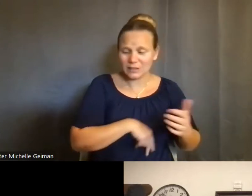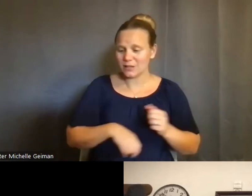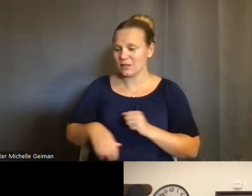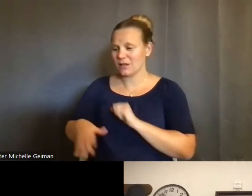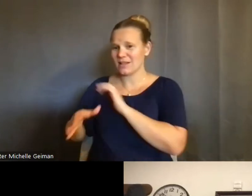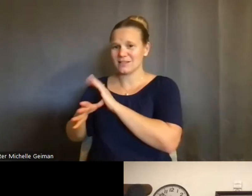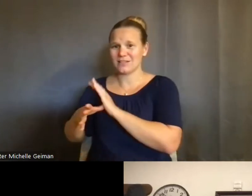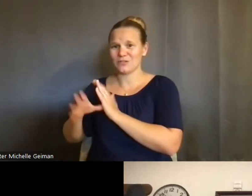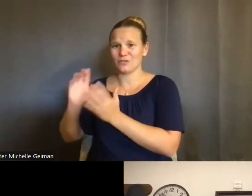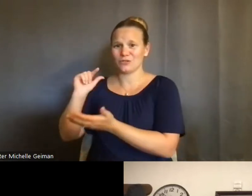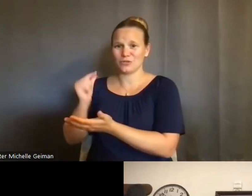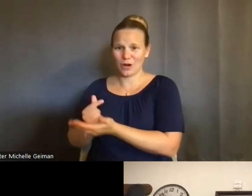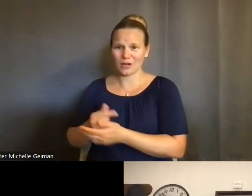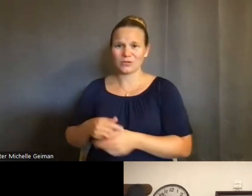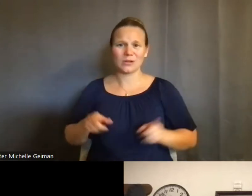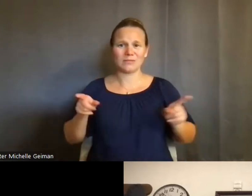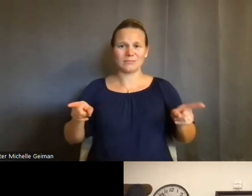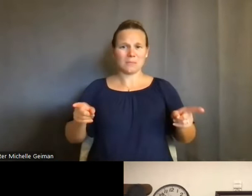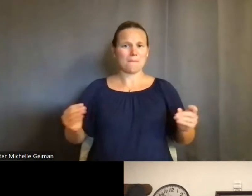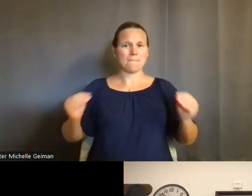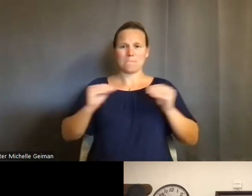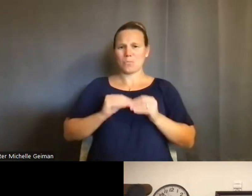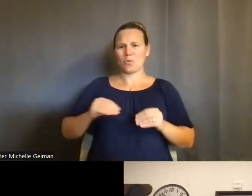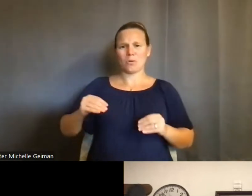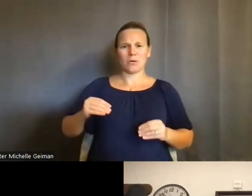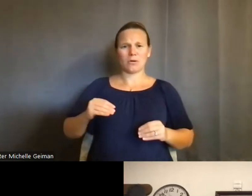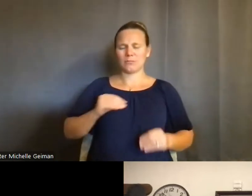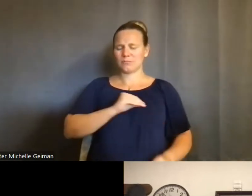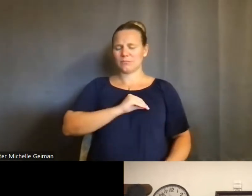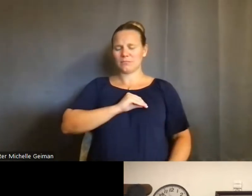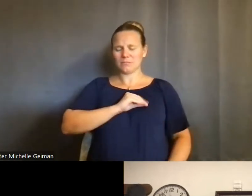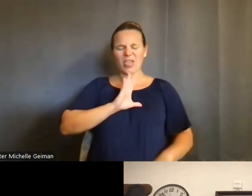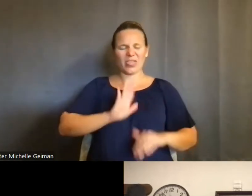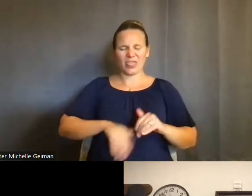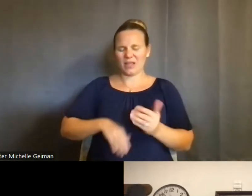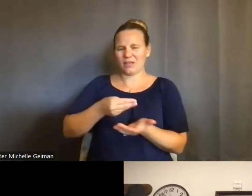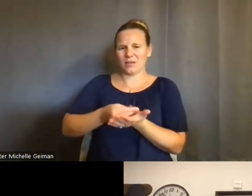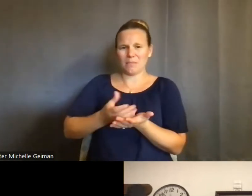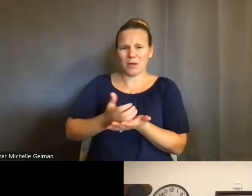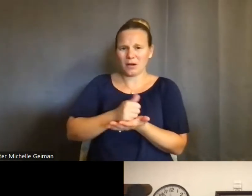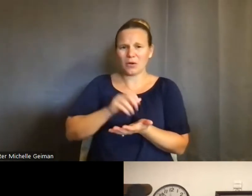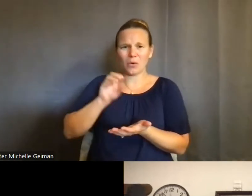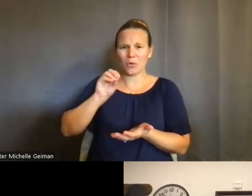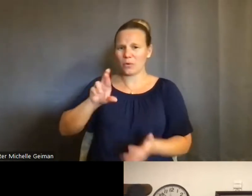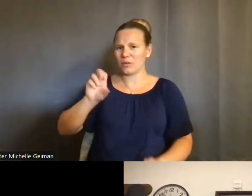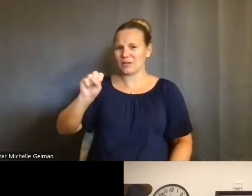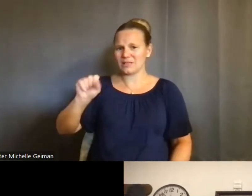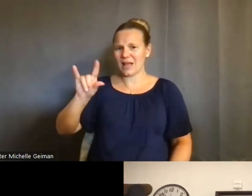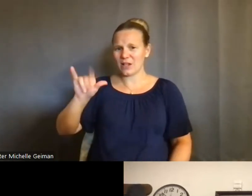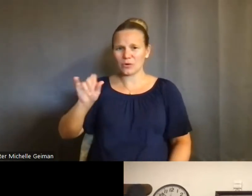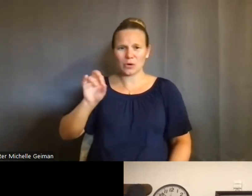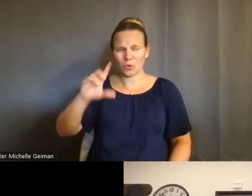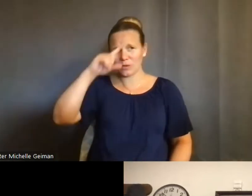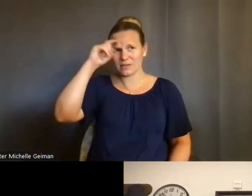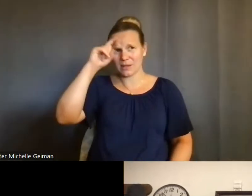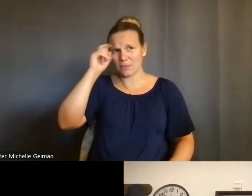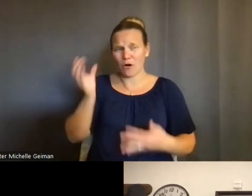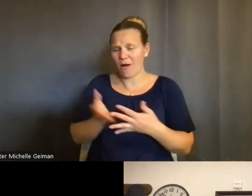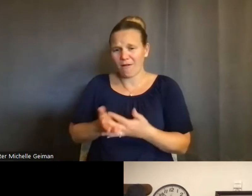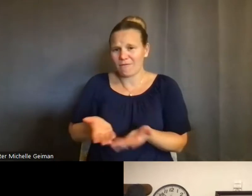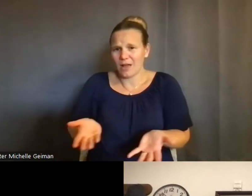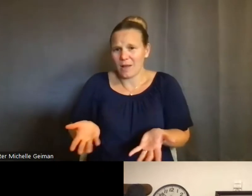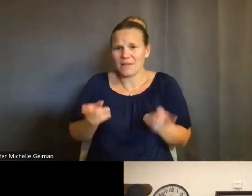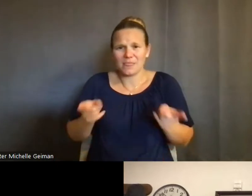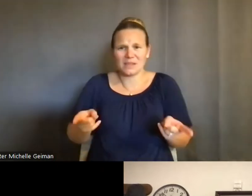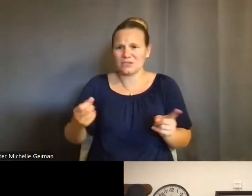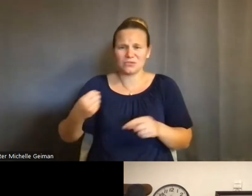more to me than the money that I make or the salary that I'm happy to earn, or the summers that I have off. I mean,